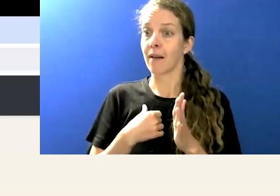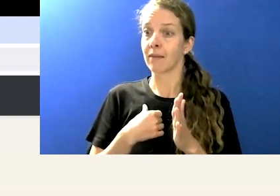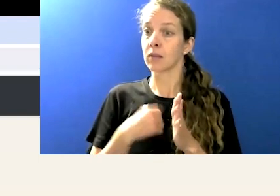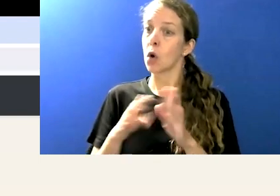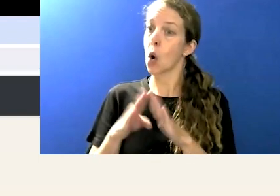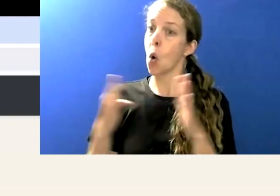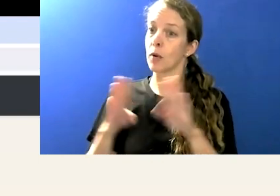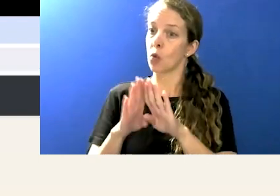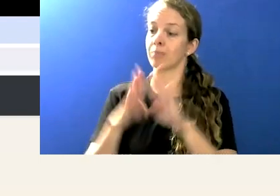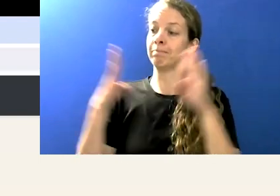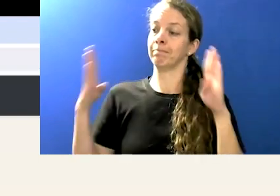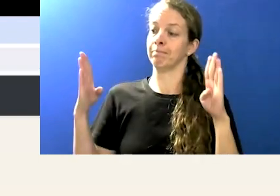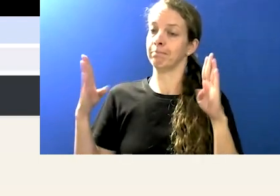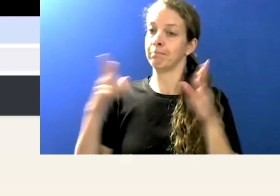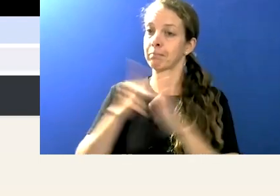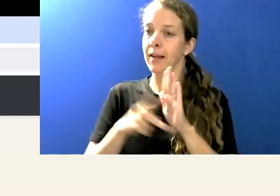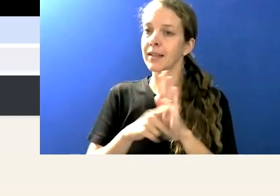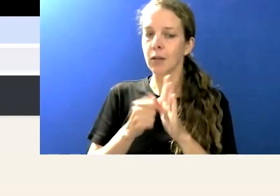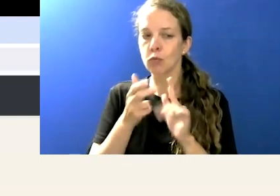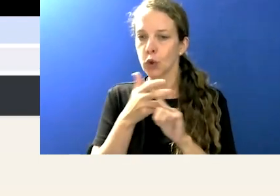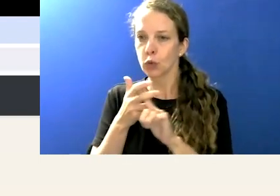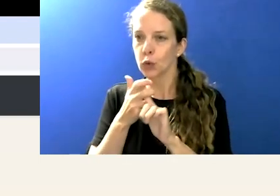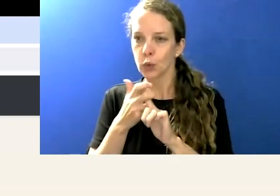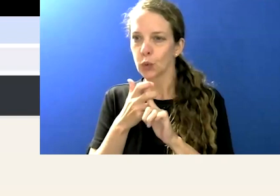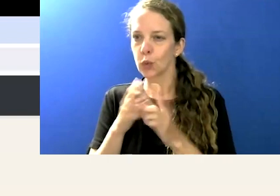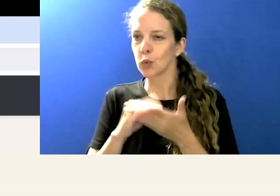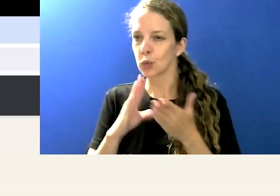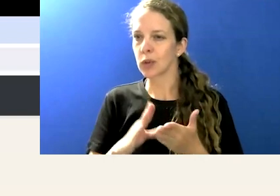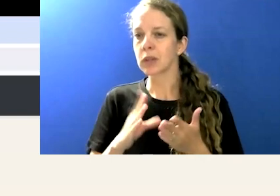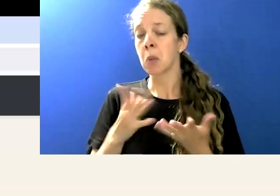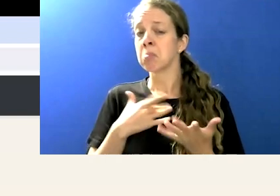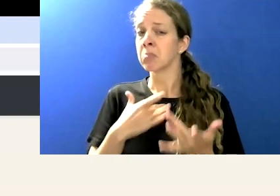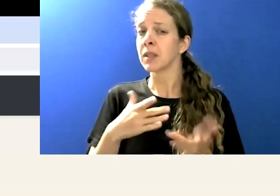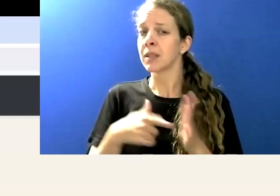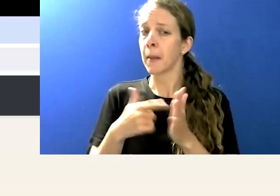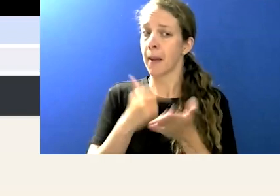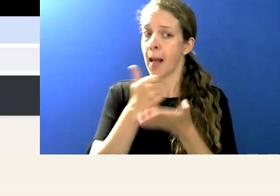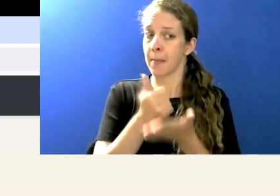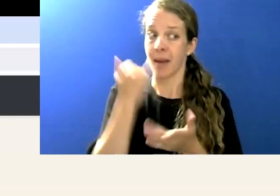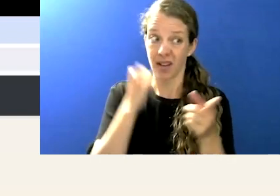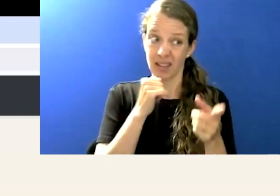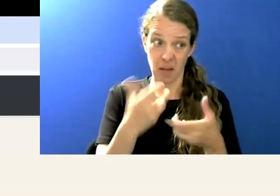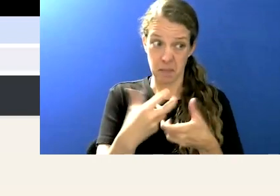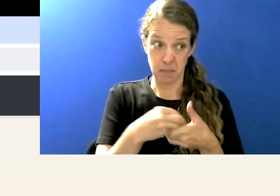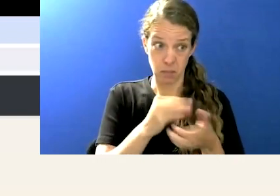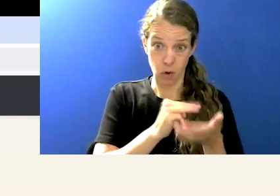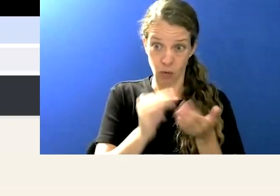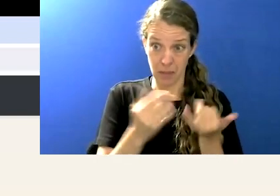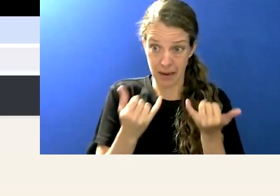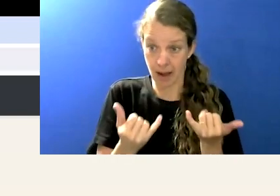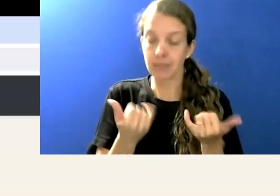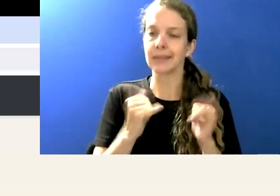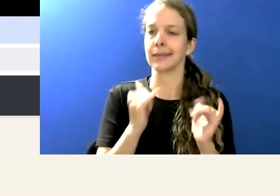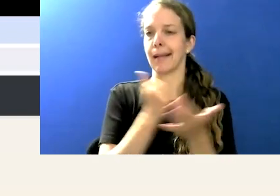gives us the opportunity to recruit more students to our program. So we do tend to sometimes help students that are not necessarily part of our program, but since we do